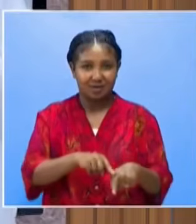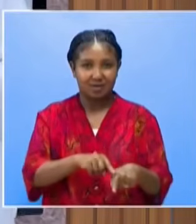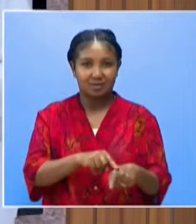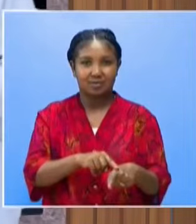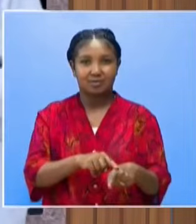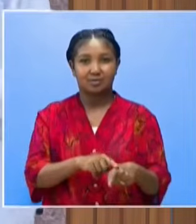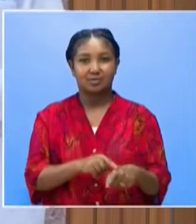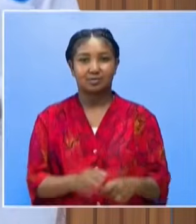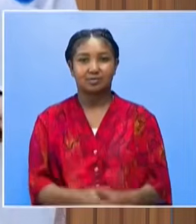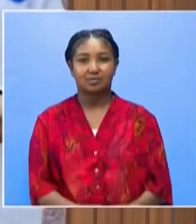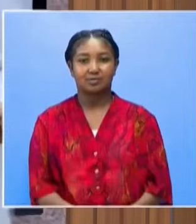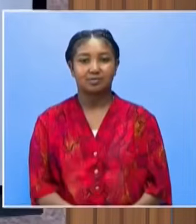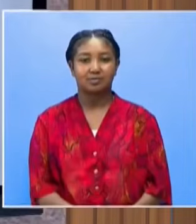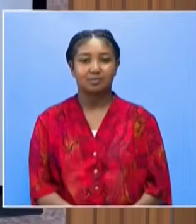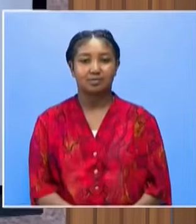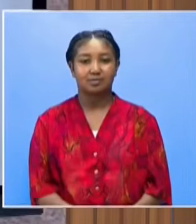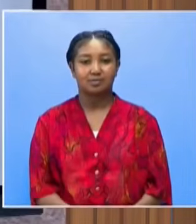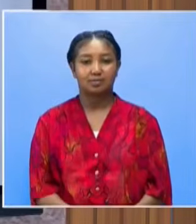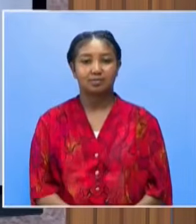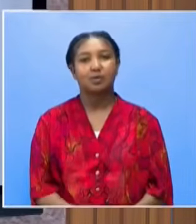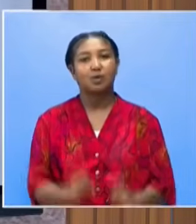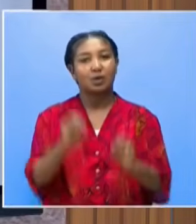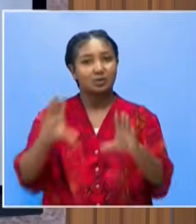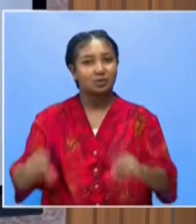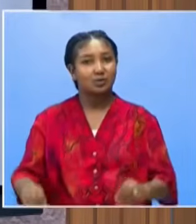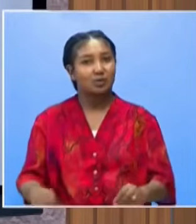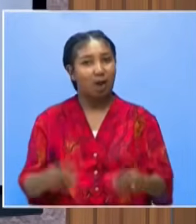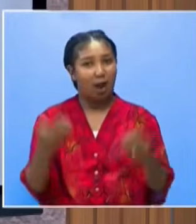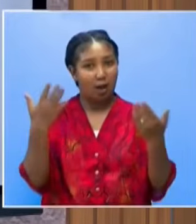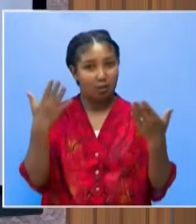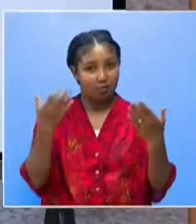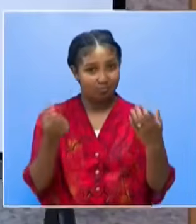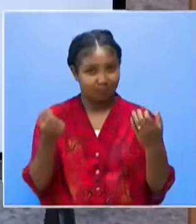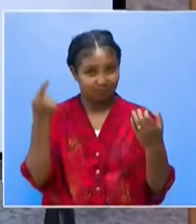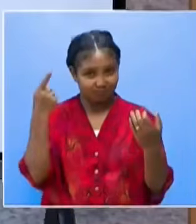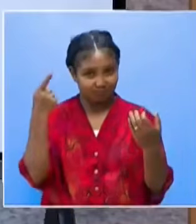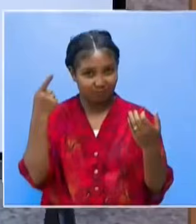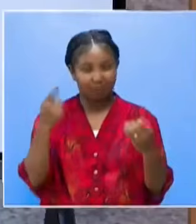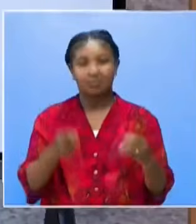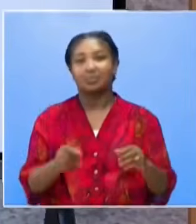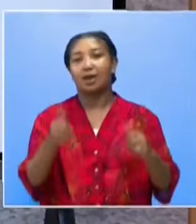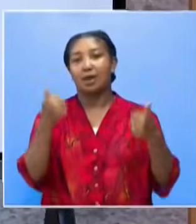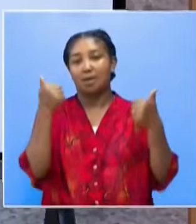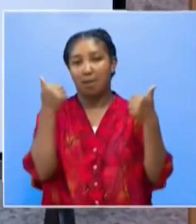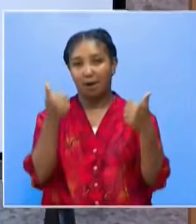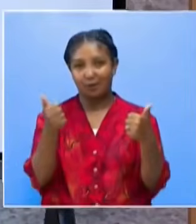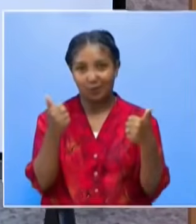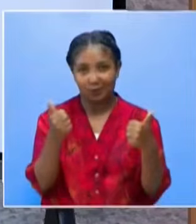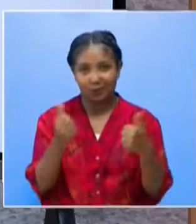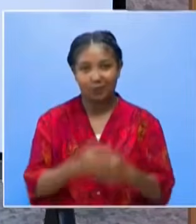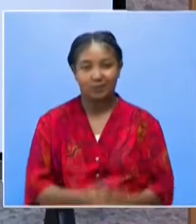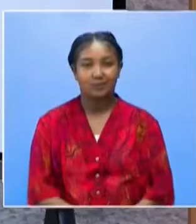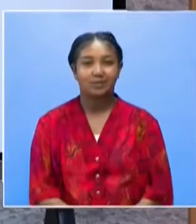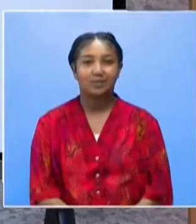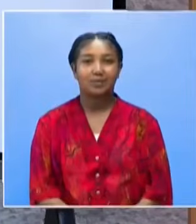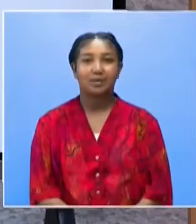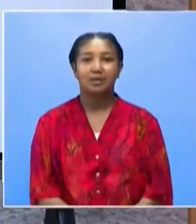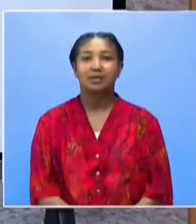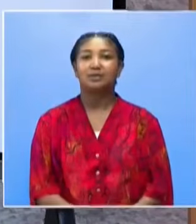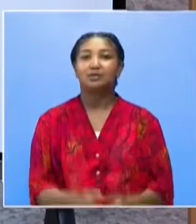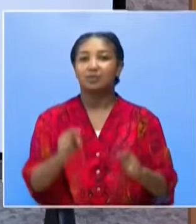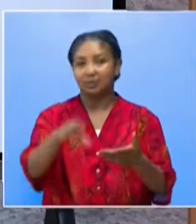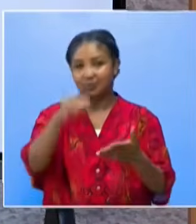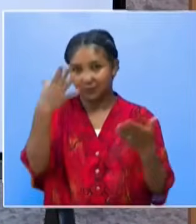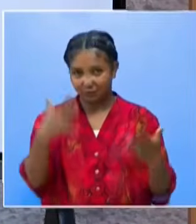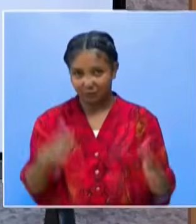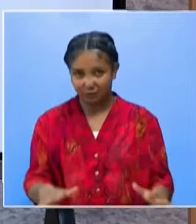from somewhere. Okay, students, I hope it's clear. Bravo, bravo. That's all about today's